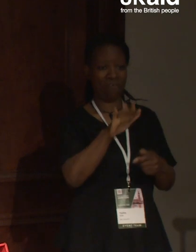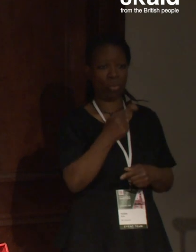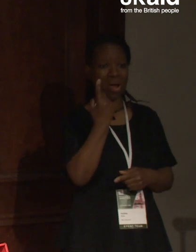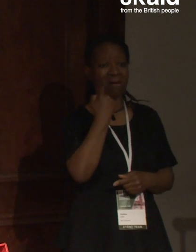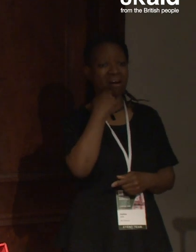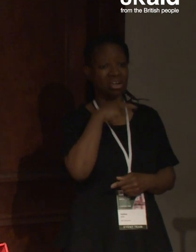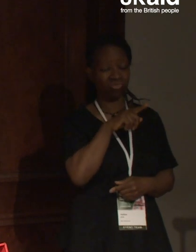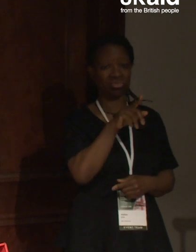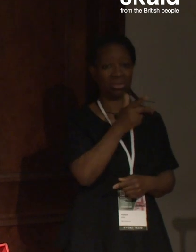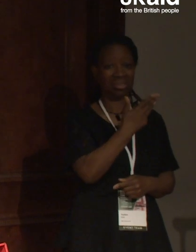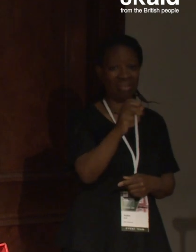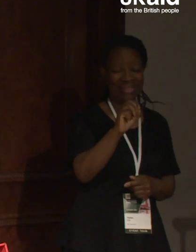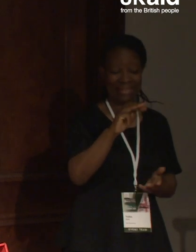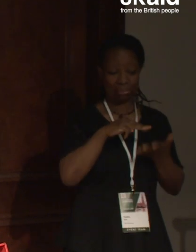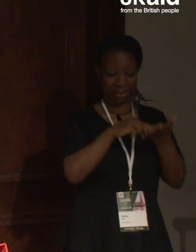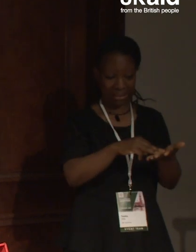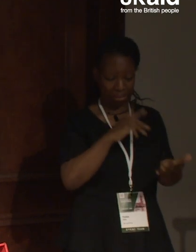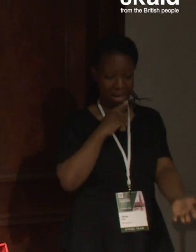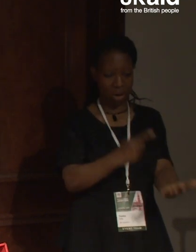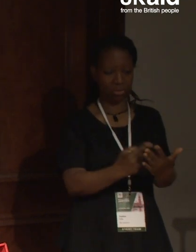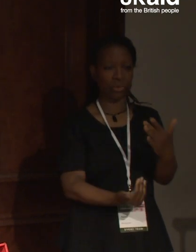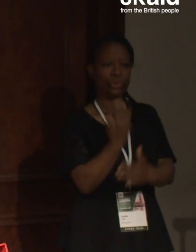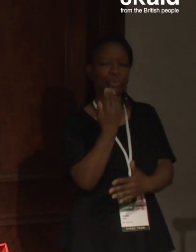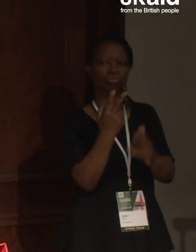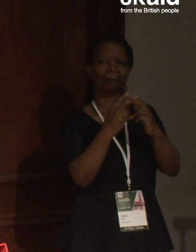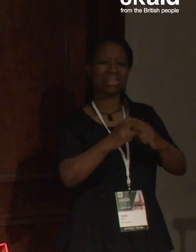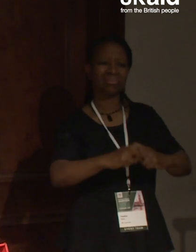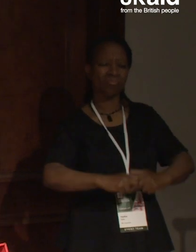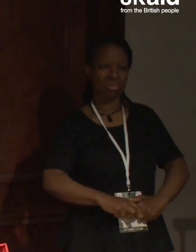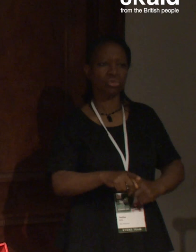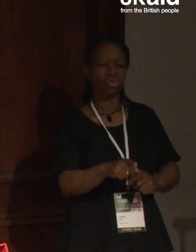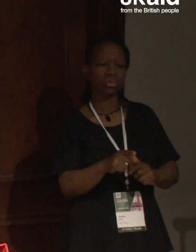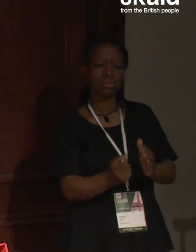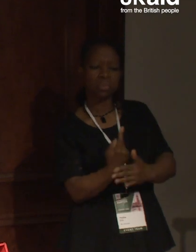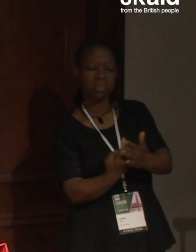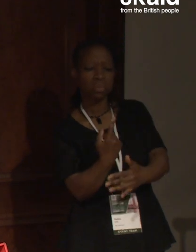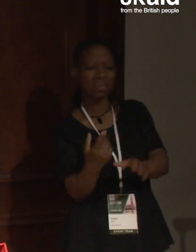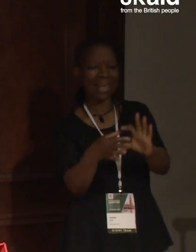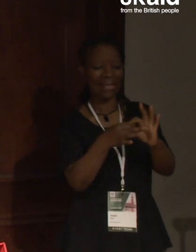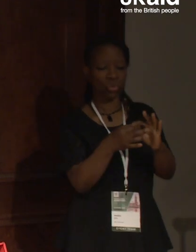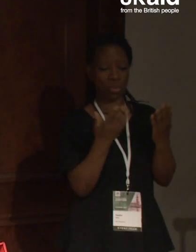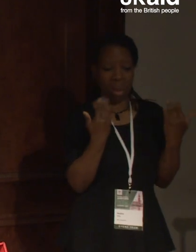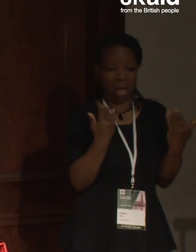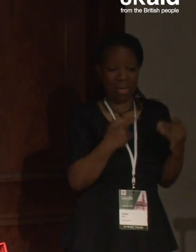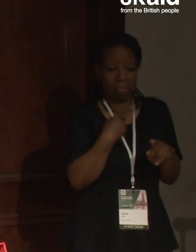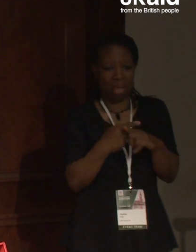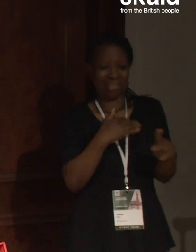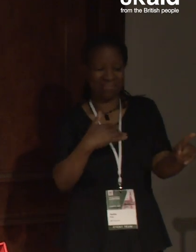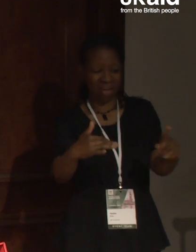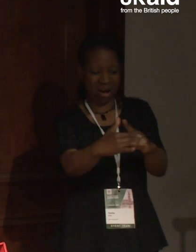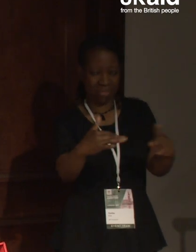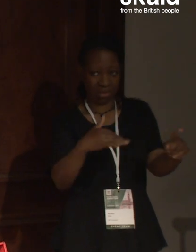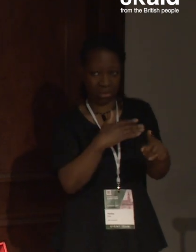a new research series of initiatives related to climate and the environment, and in particular, focused